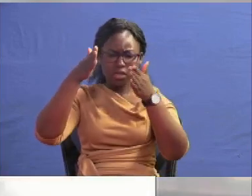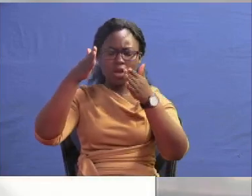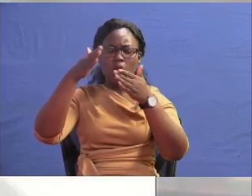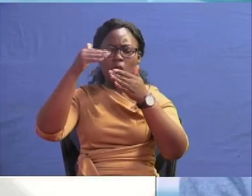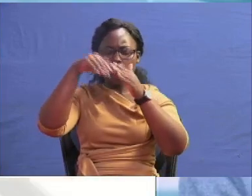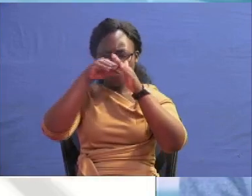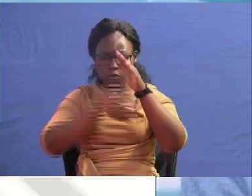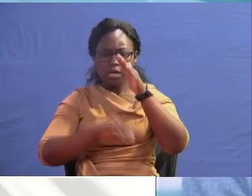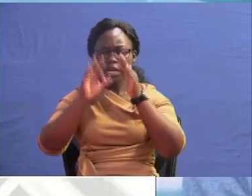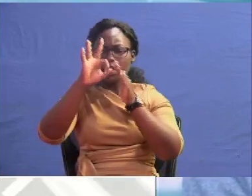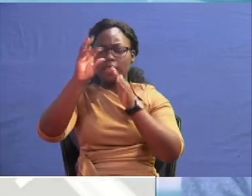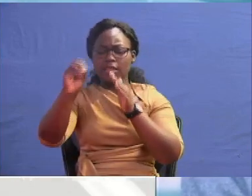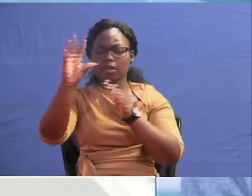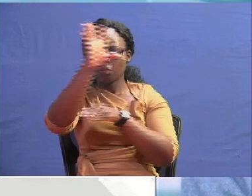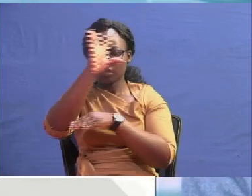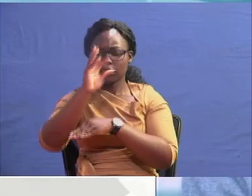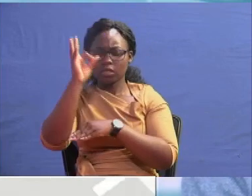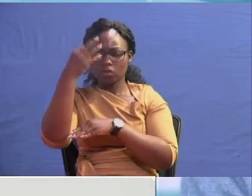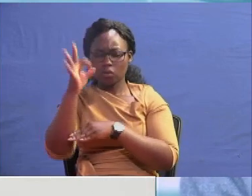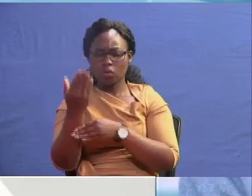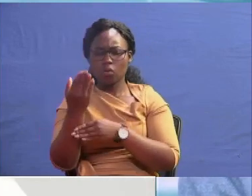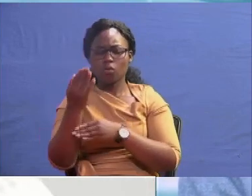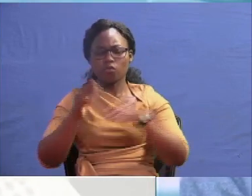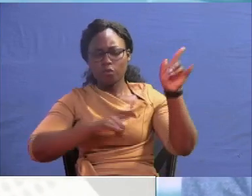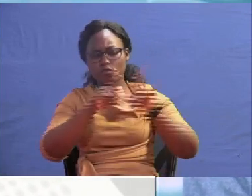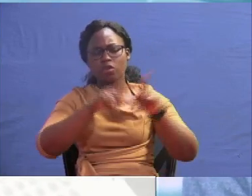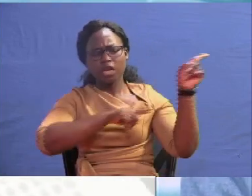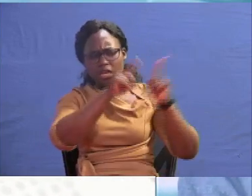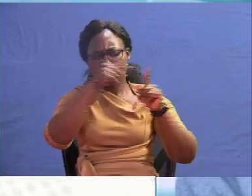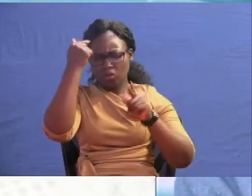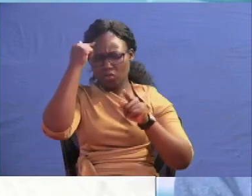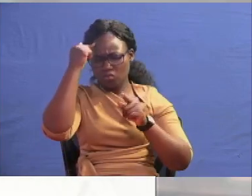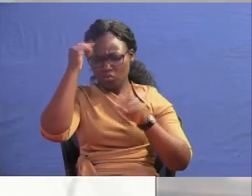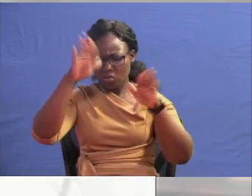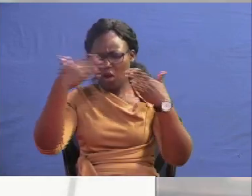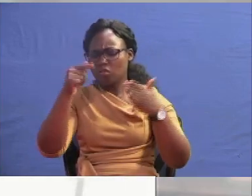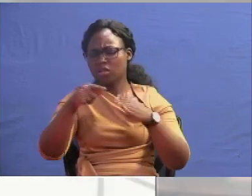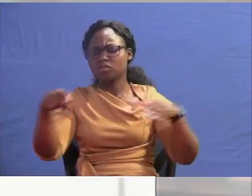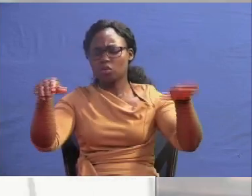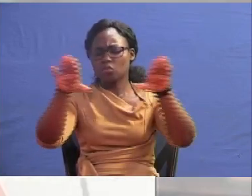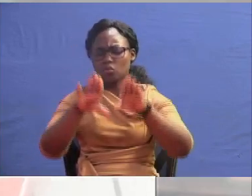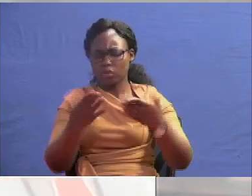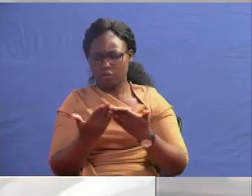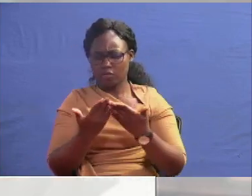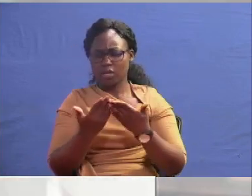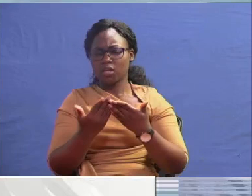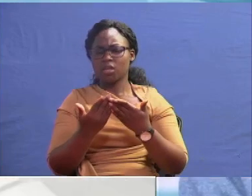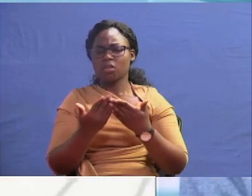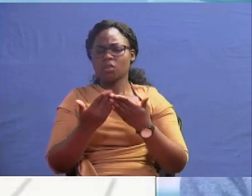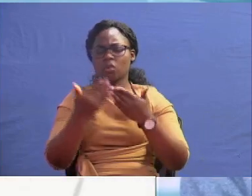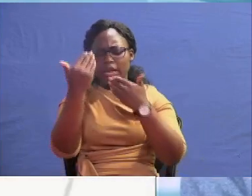30% of the domestic and foreign travel. Do you know how much that goes to cover? It is going to